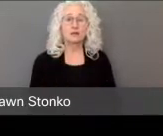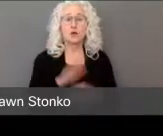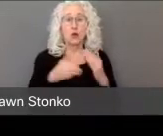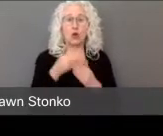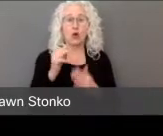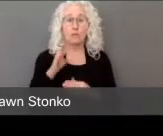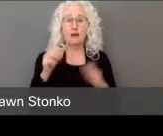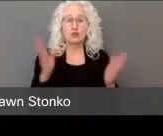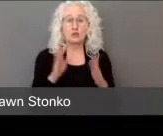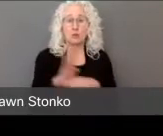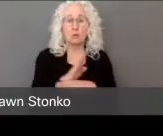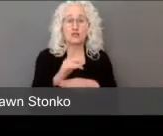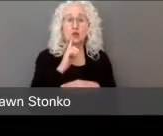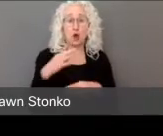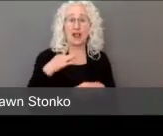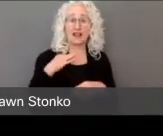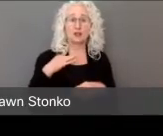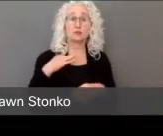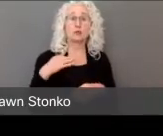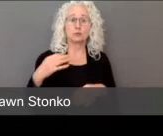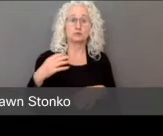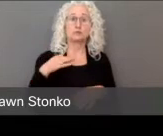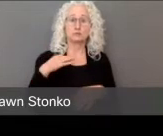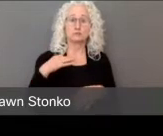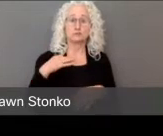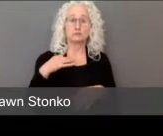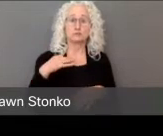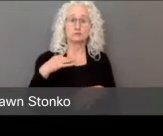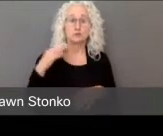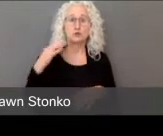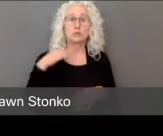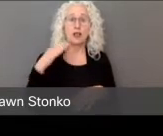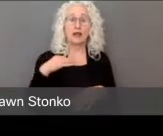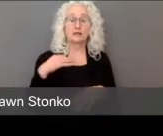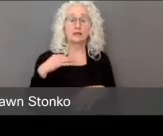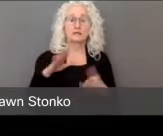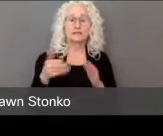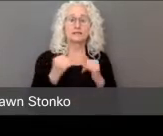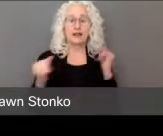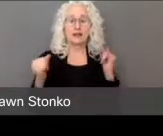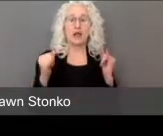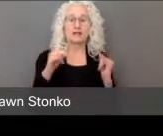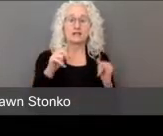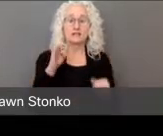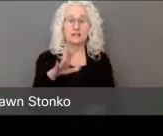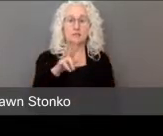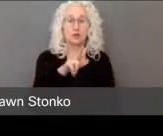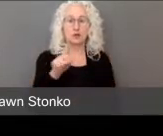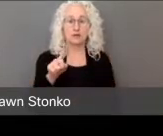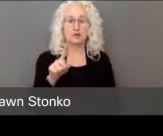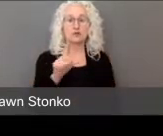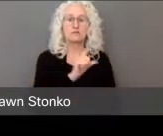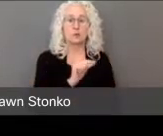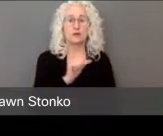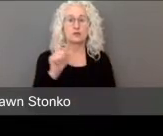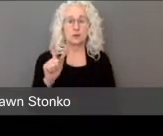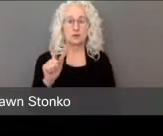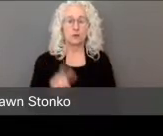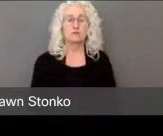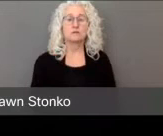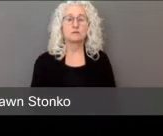small businesses are eligible to apply, and the deadline is December 31st of 2021. Next slide.